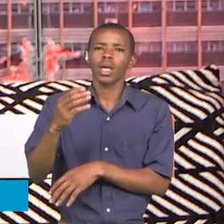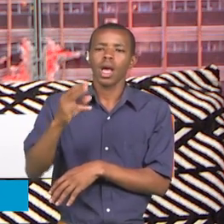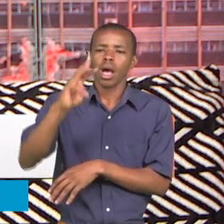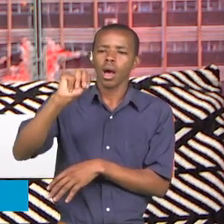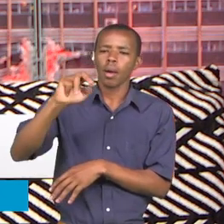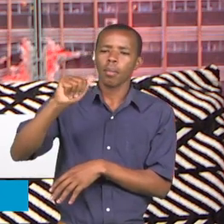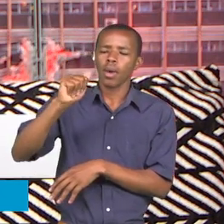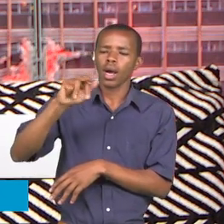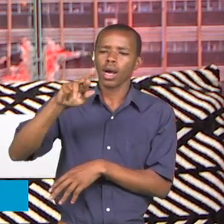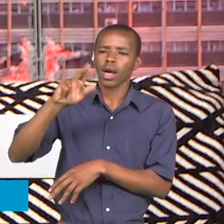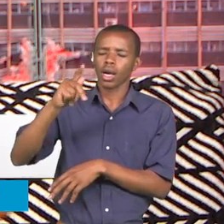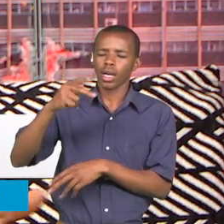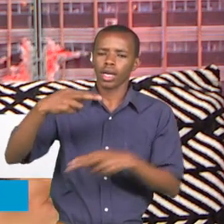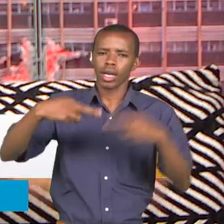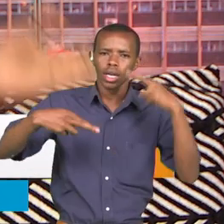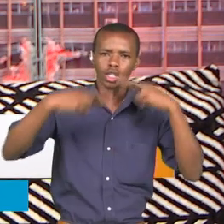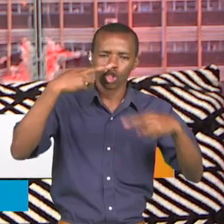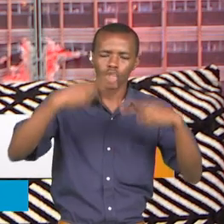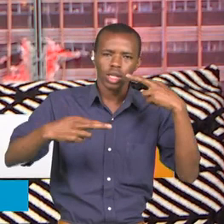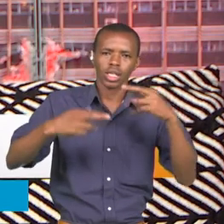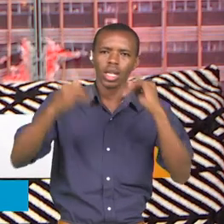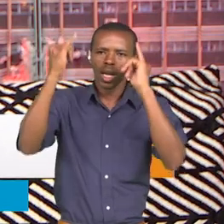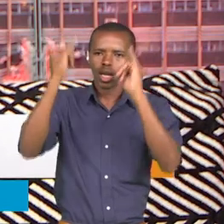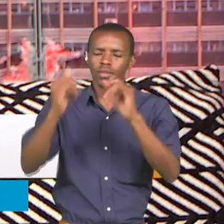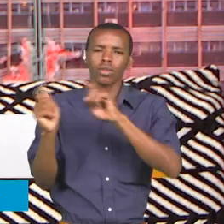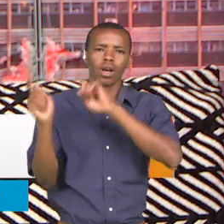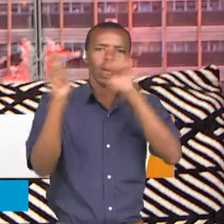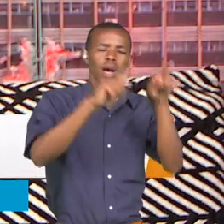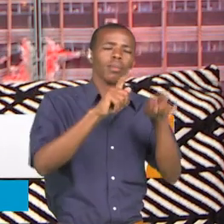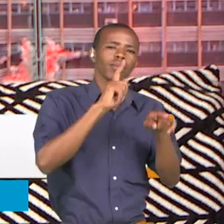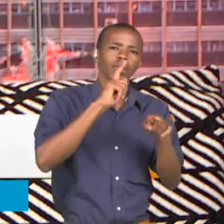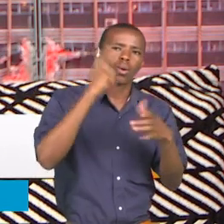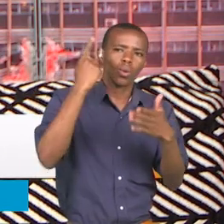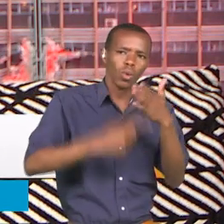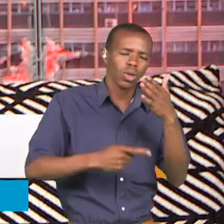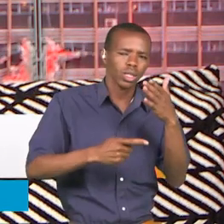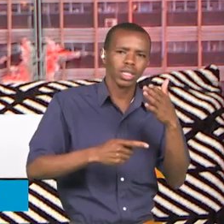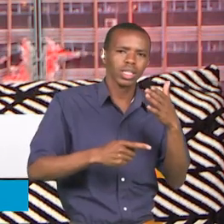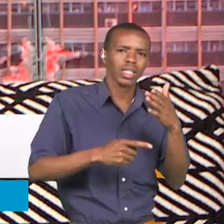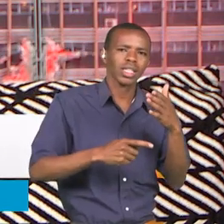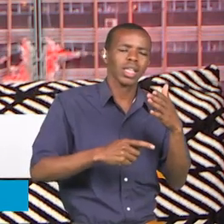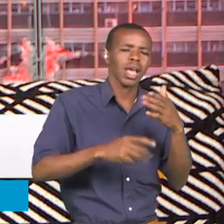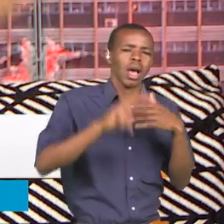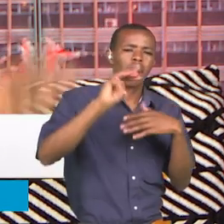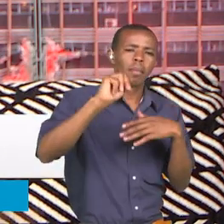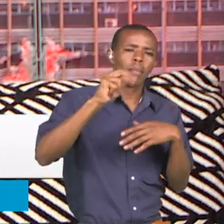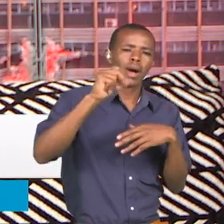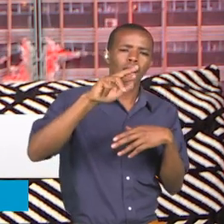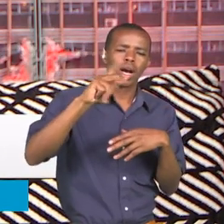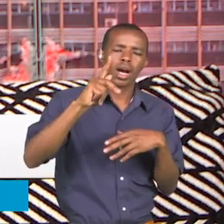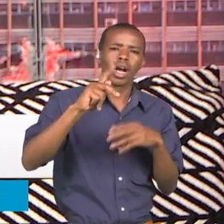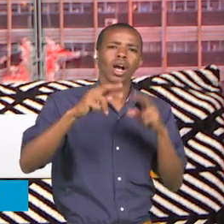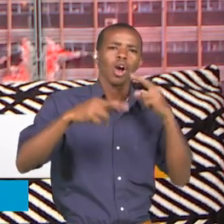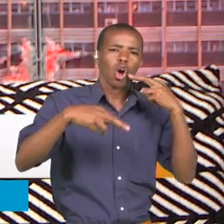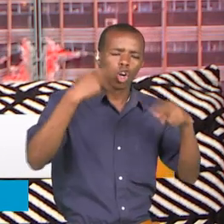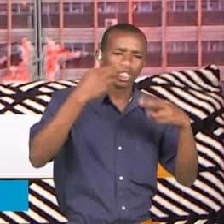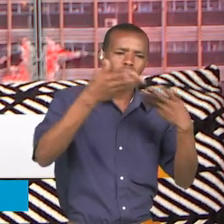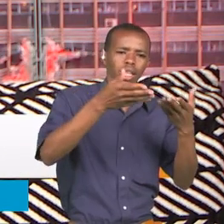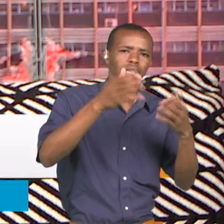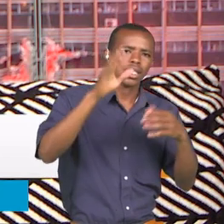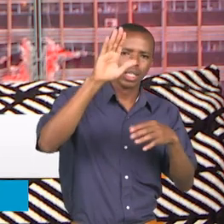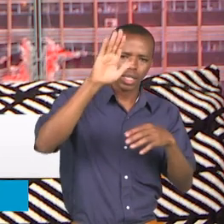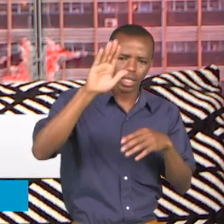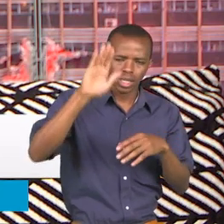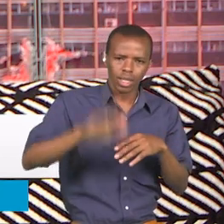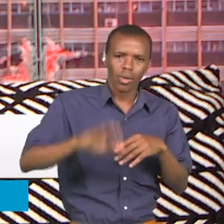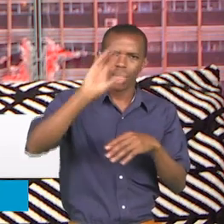Yeah, so someone came up and said, okay, there's no McDonald's in South Africa, so let me begin my own McDonald's. Mm-hmm. But